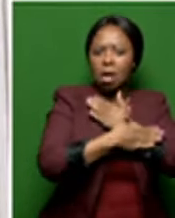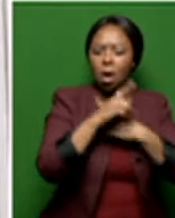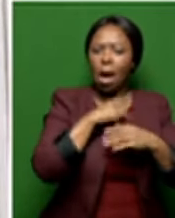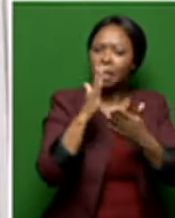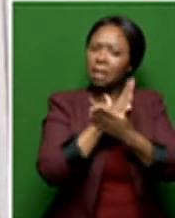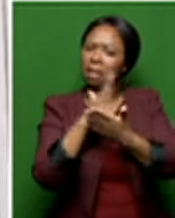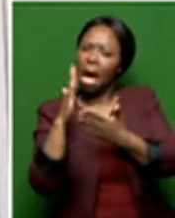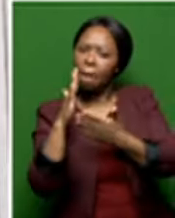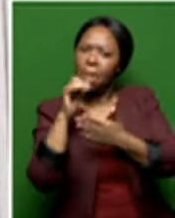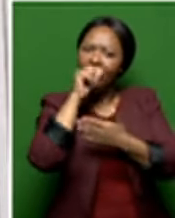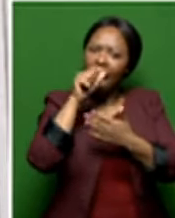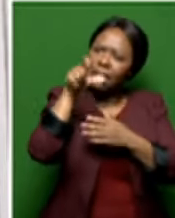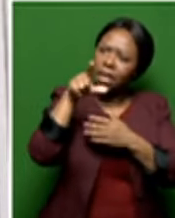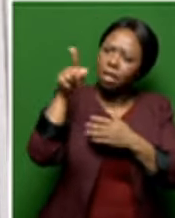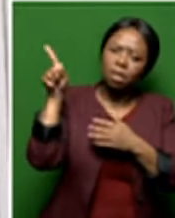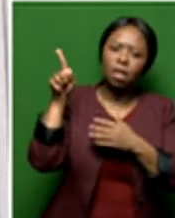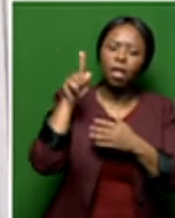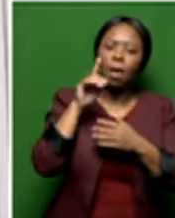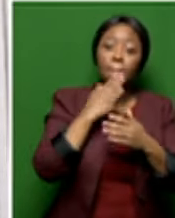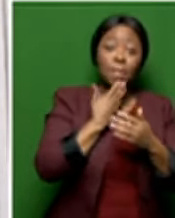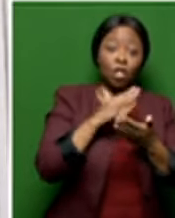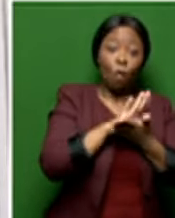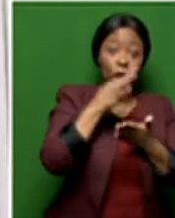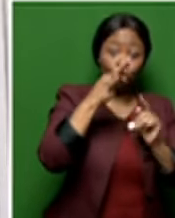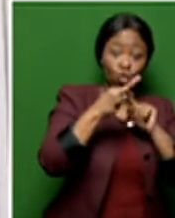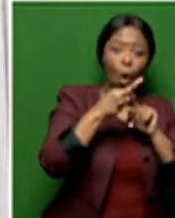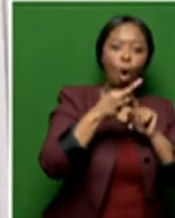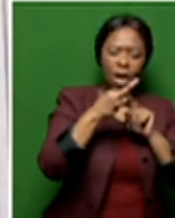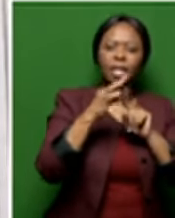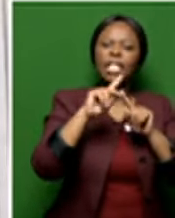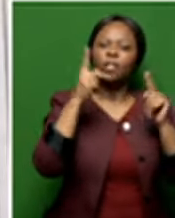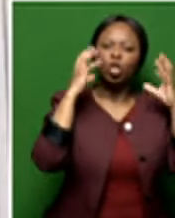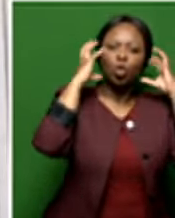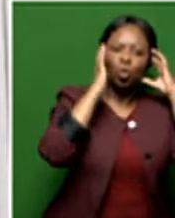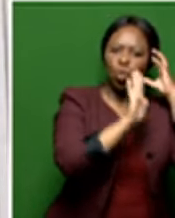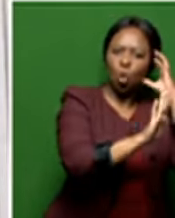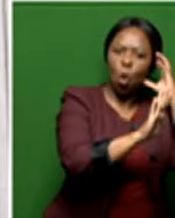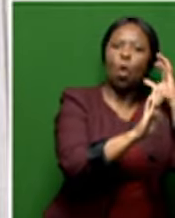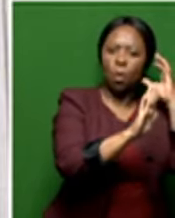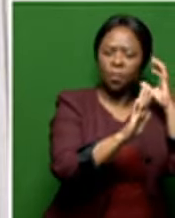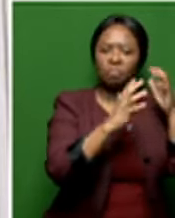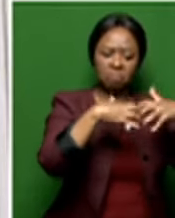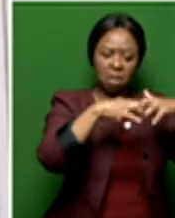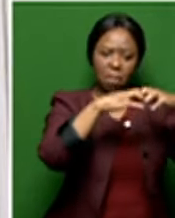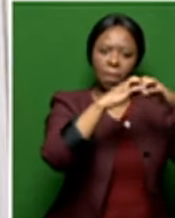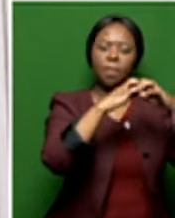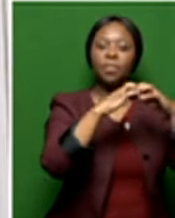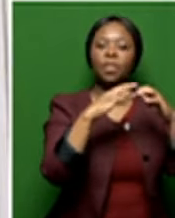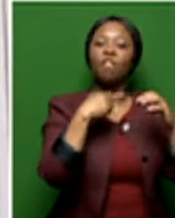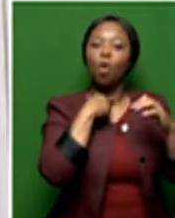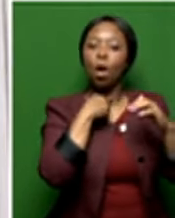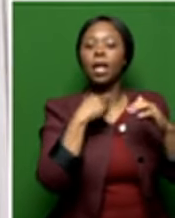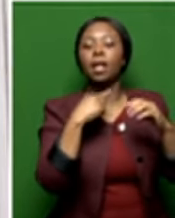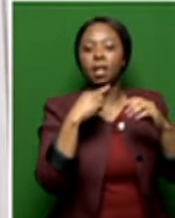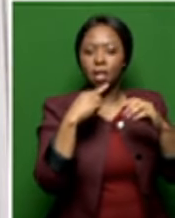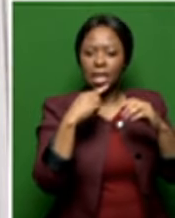was never in studio with them. That, please forgive me, I did it in a different studio. It was put together in a different studio with the vocalist, but